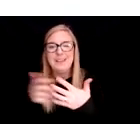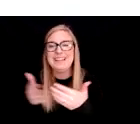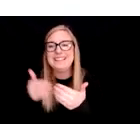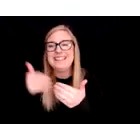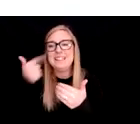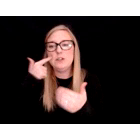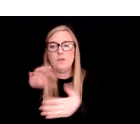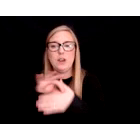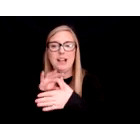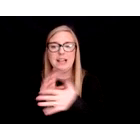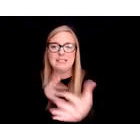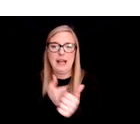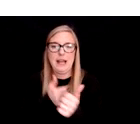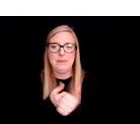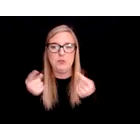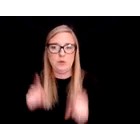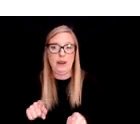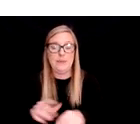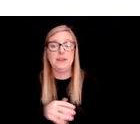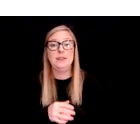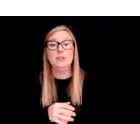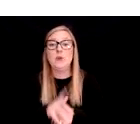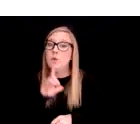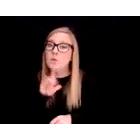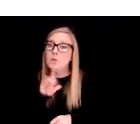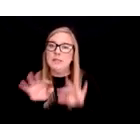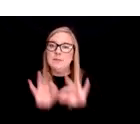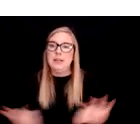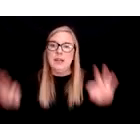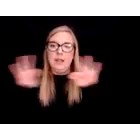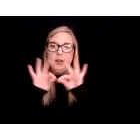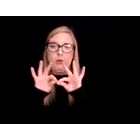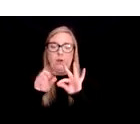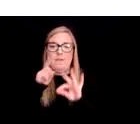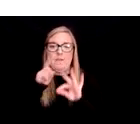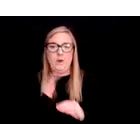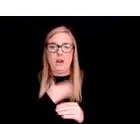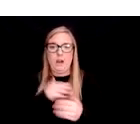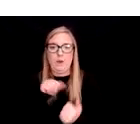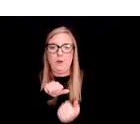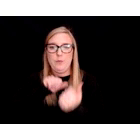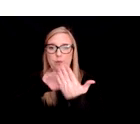and things like that. So it's really been integral to our approach to